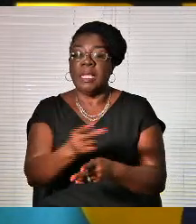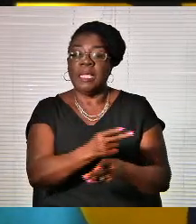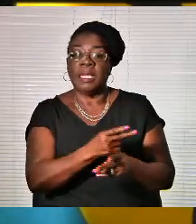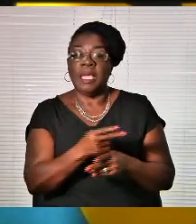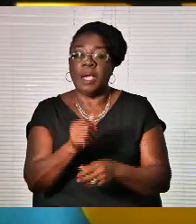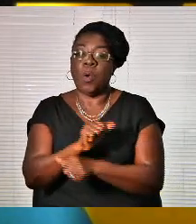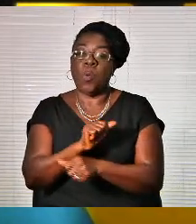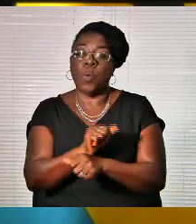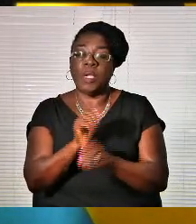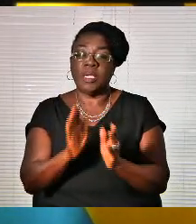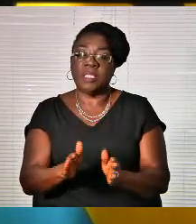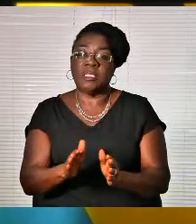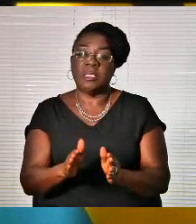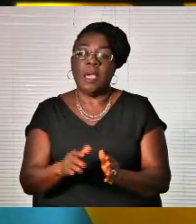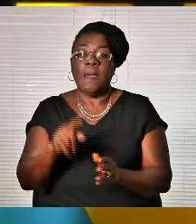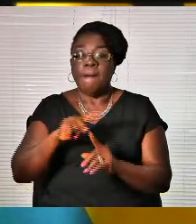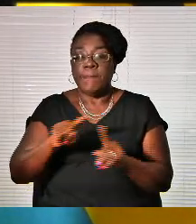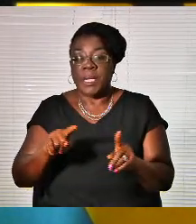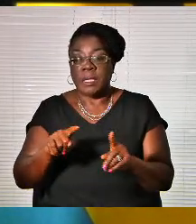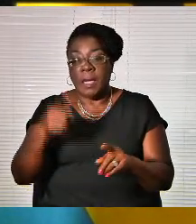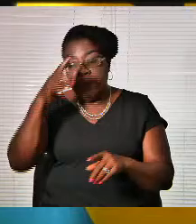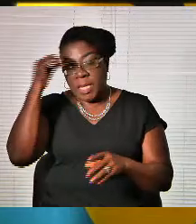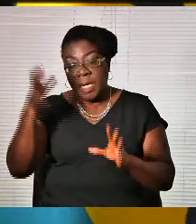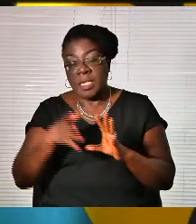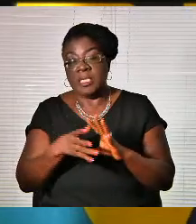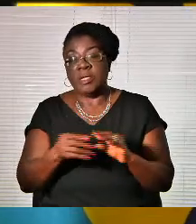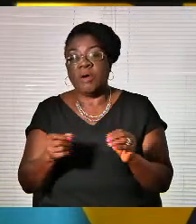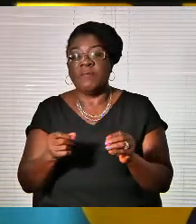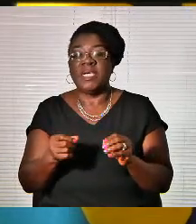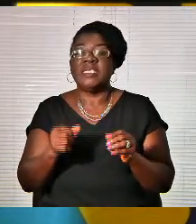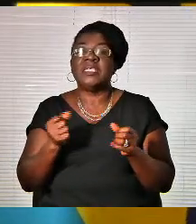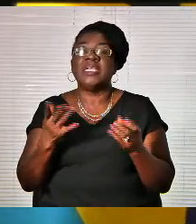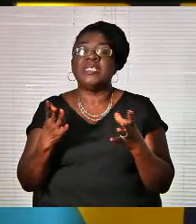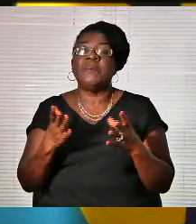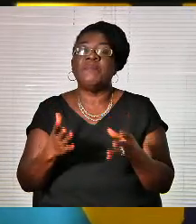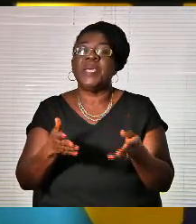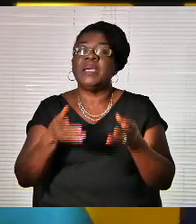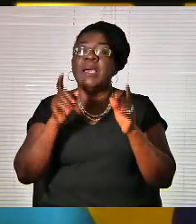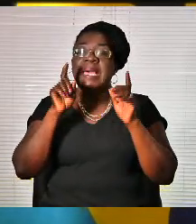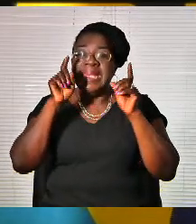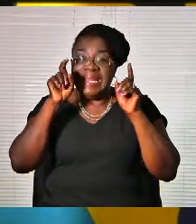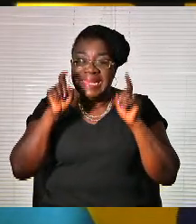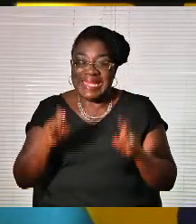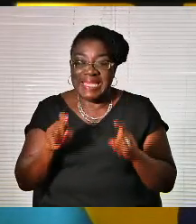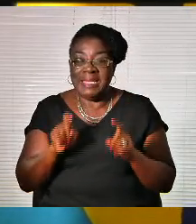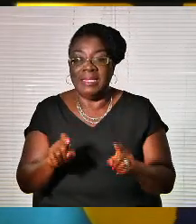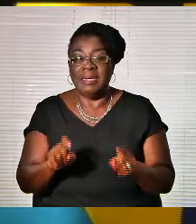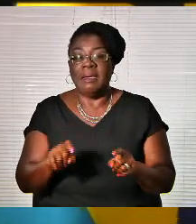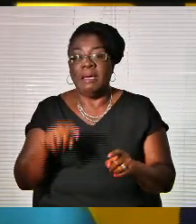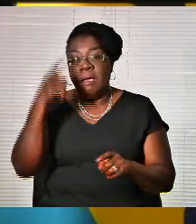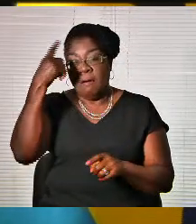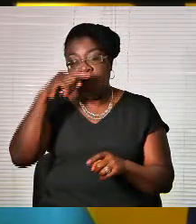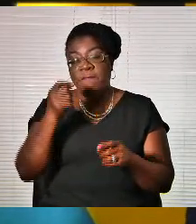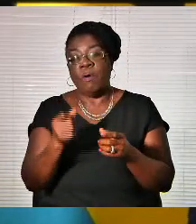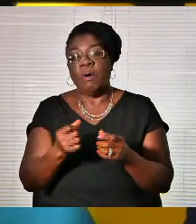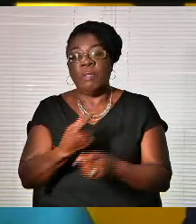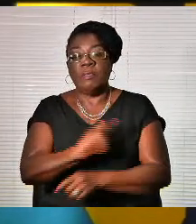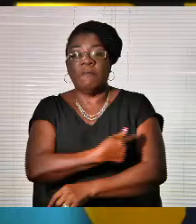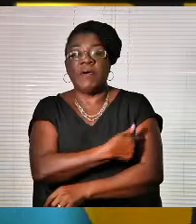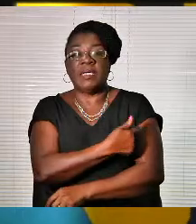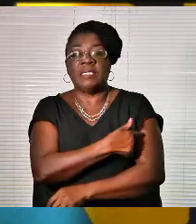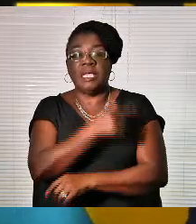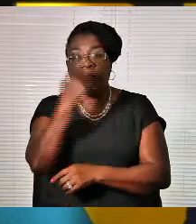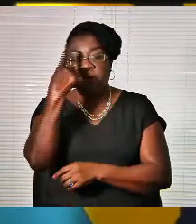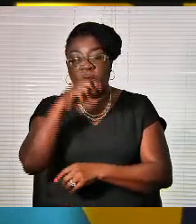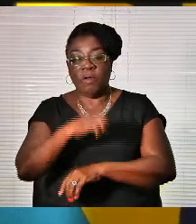there's such a demand for a potential COVID vaccine, and you understand that first world countries, because their monies are